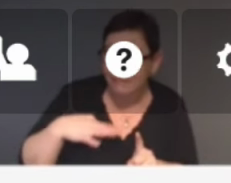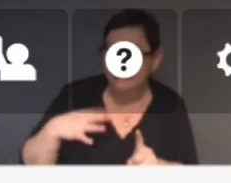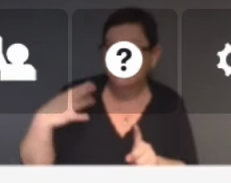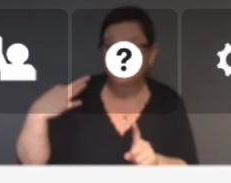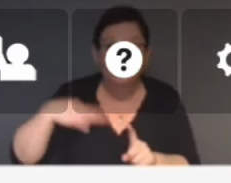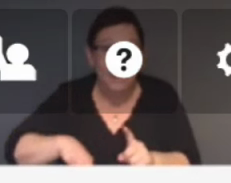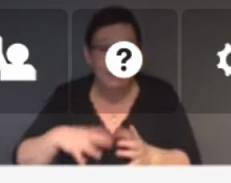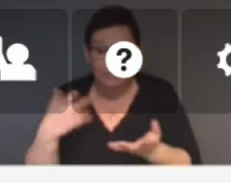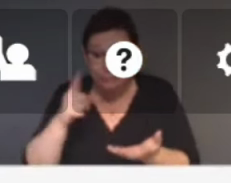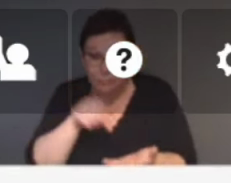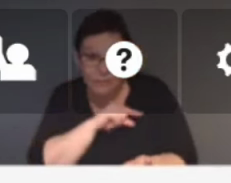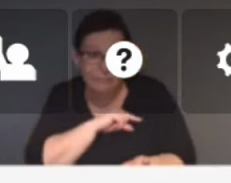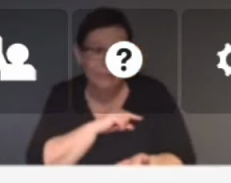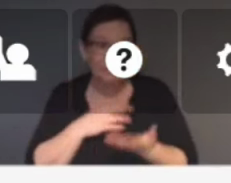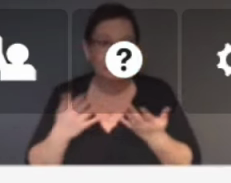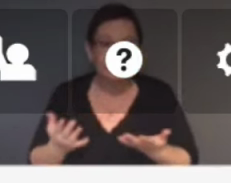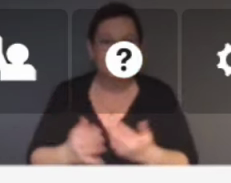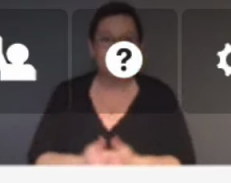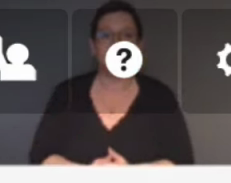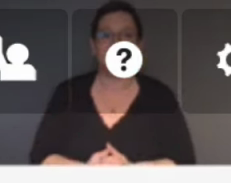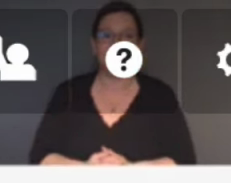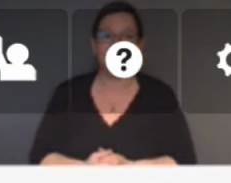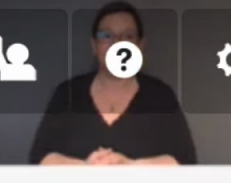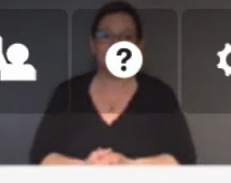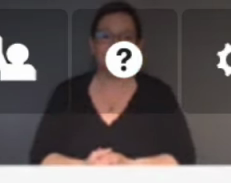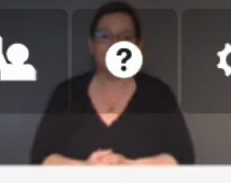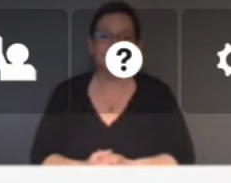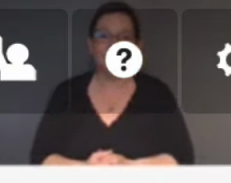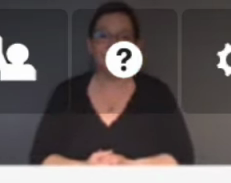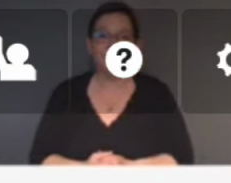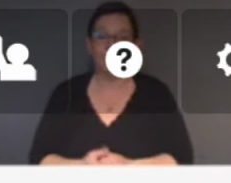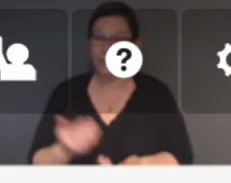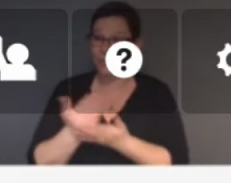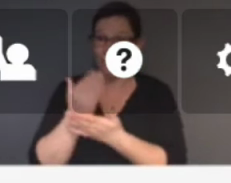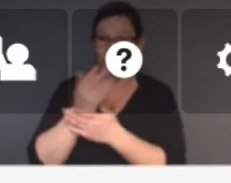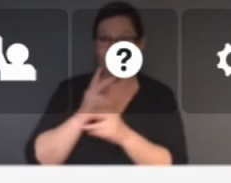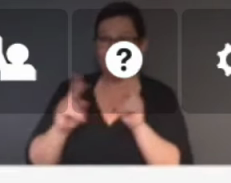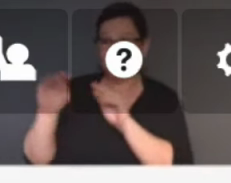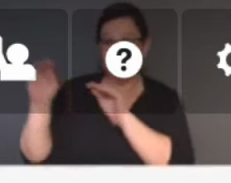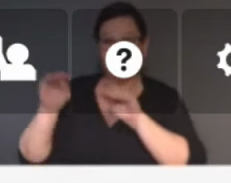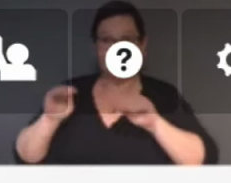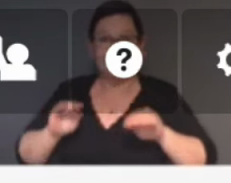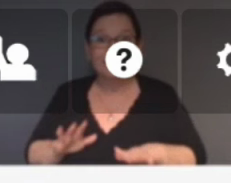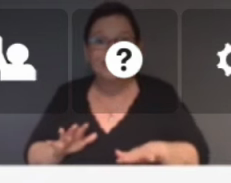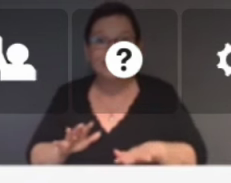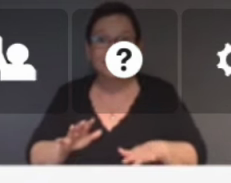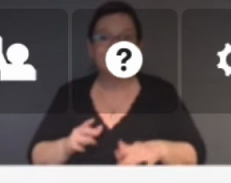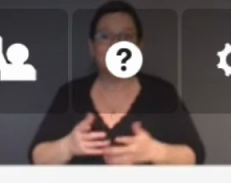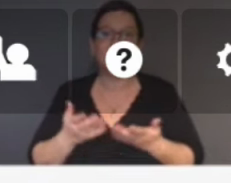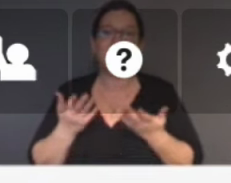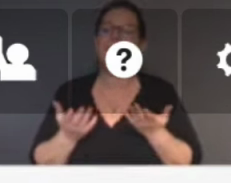As a newcomer to Canada, you may be able to get benefits and credit payments right